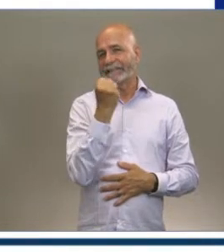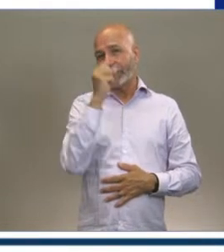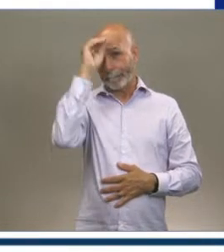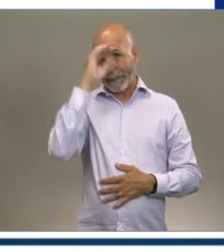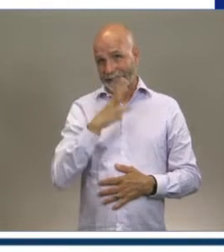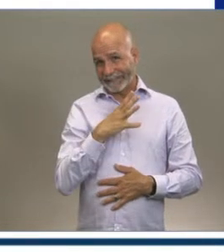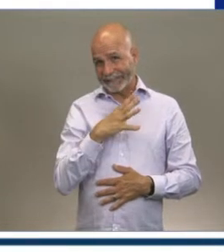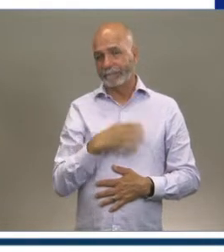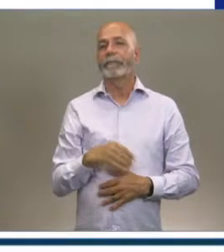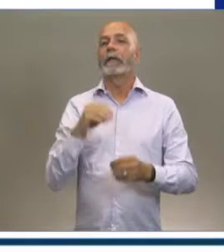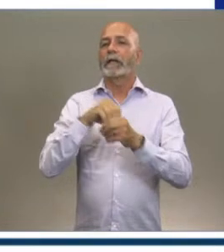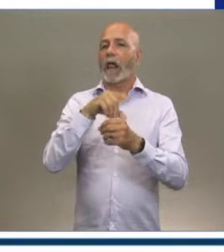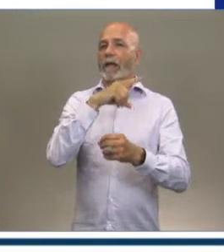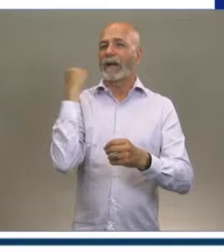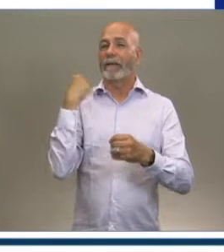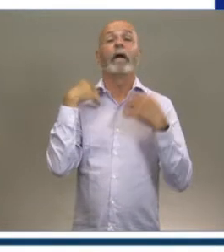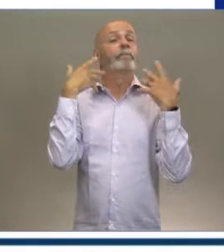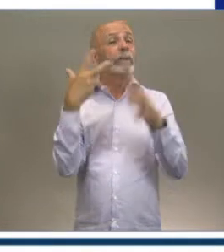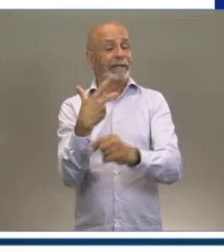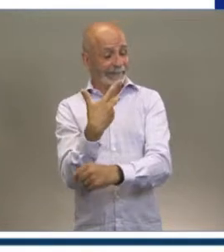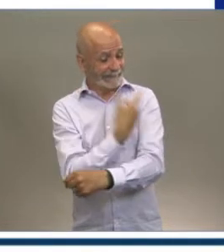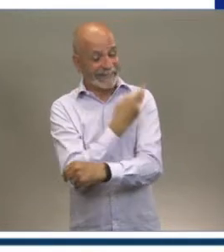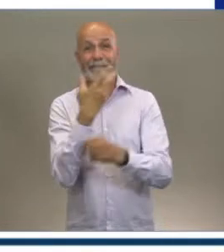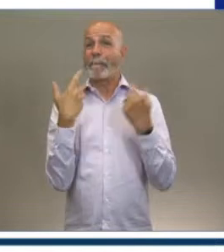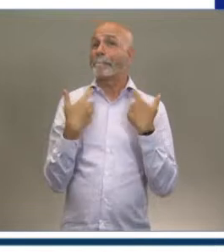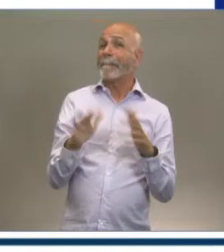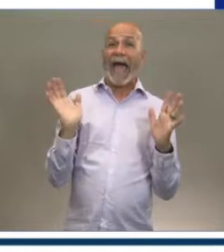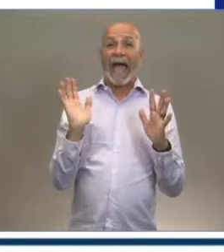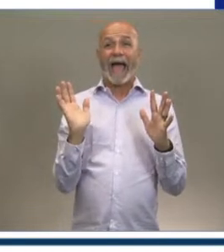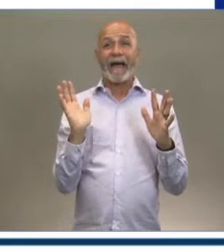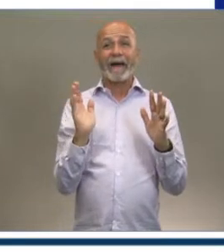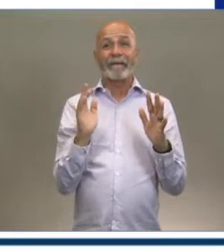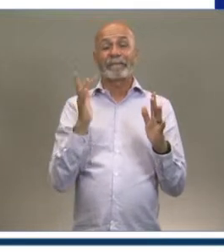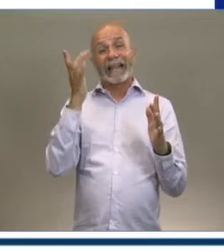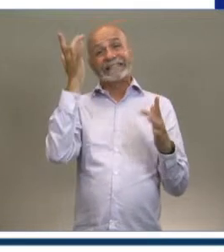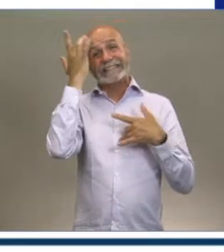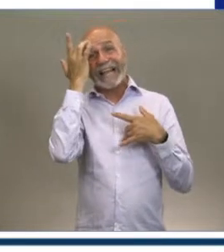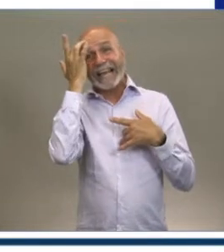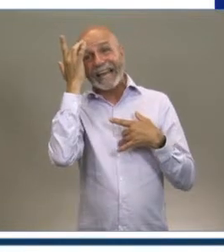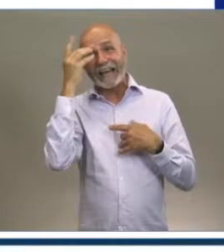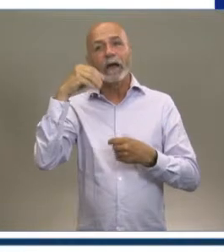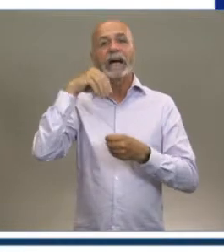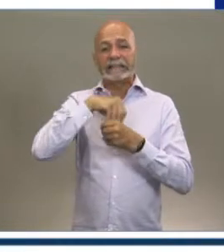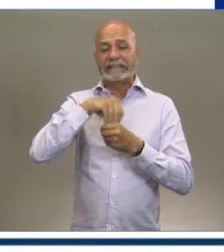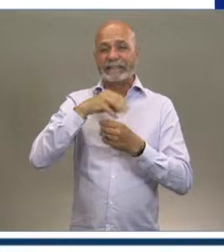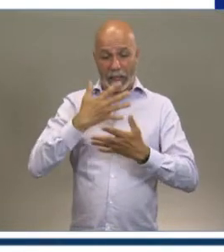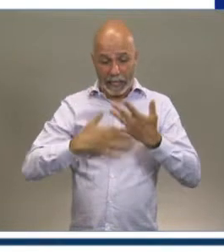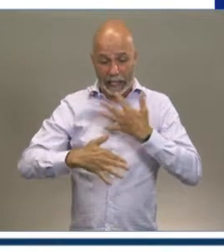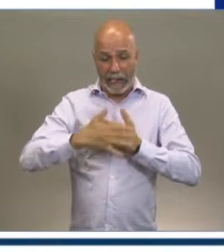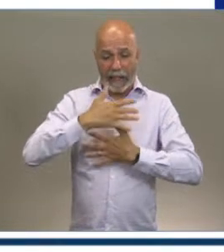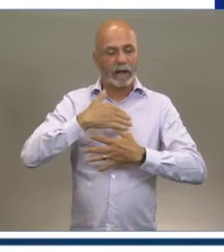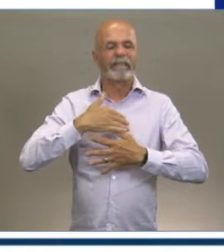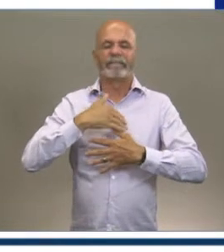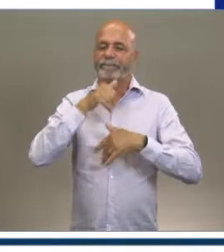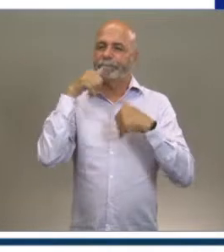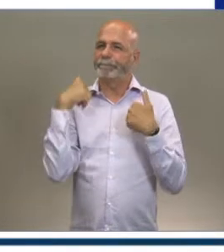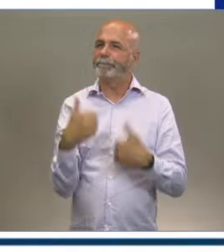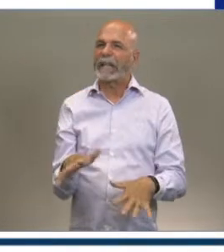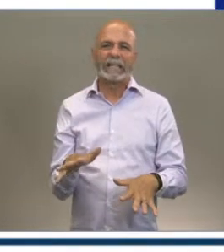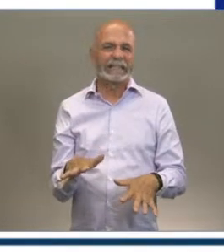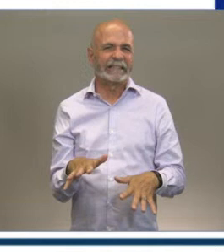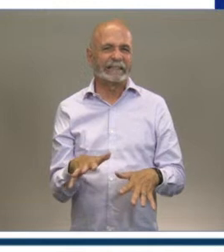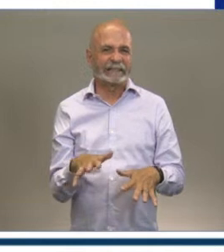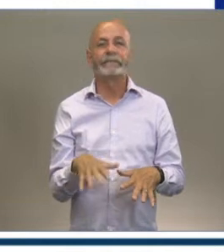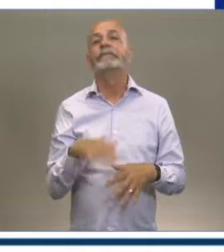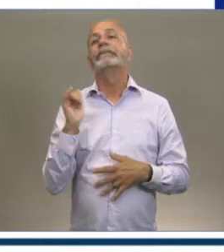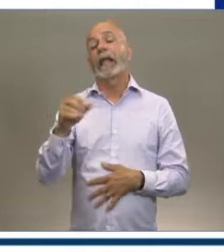dose of vaccine, but he contracted the virus before he developed his immunity. And a man in his 50s from the Western Zone who